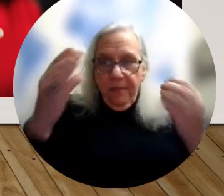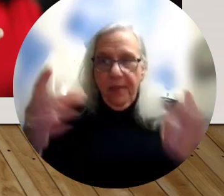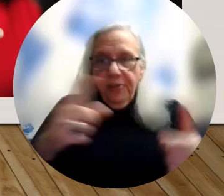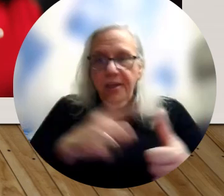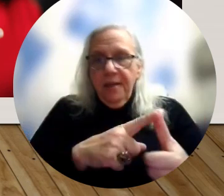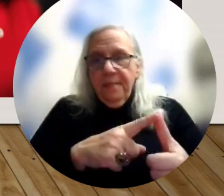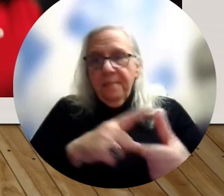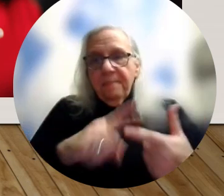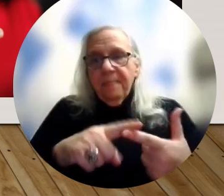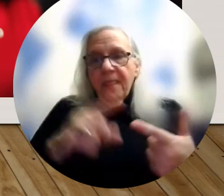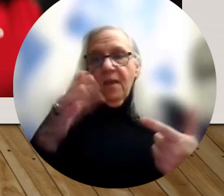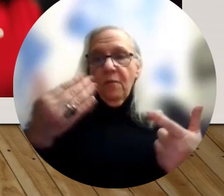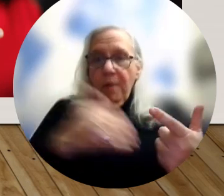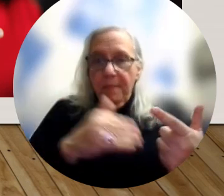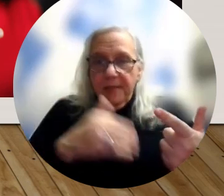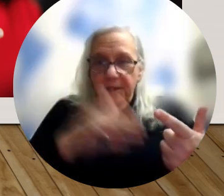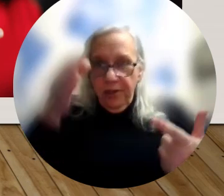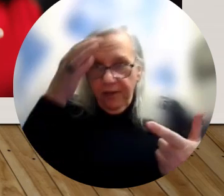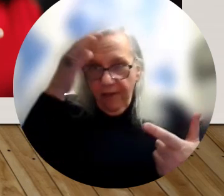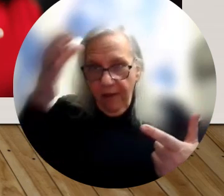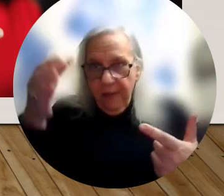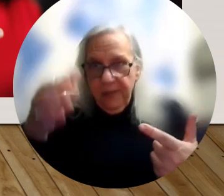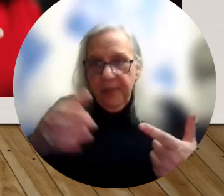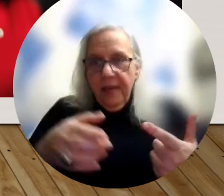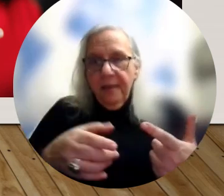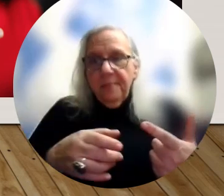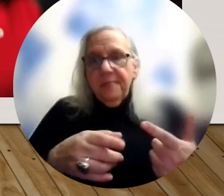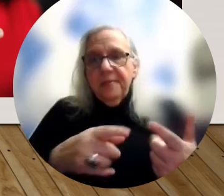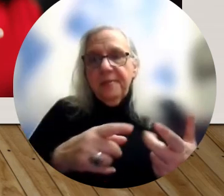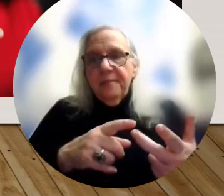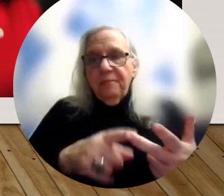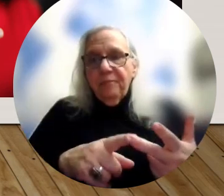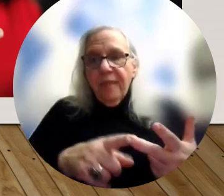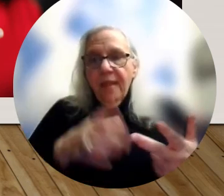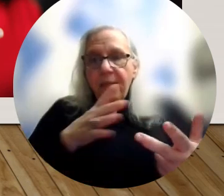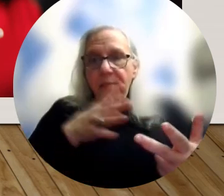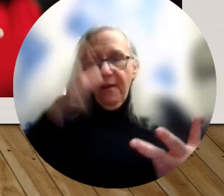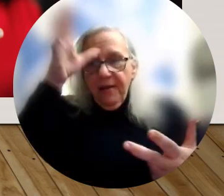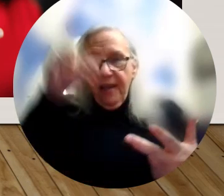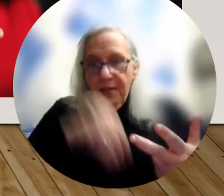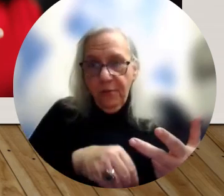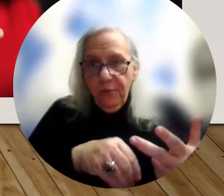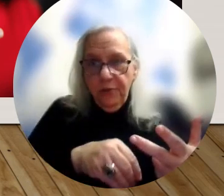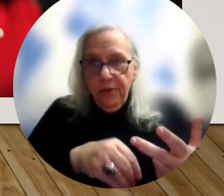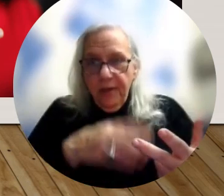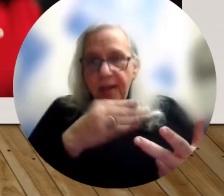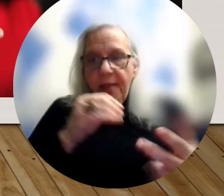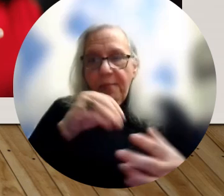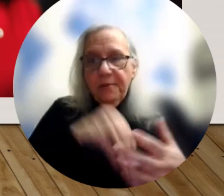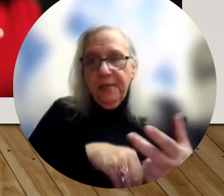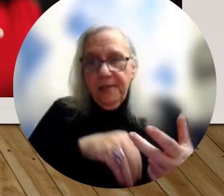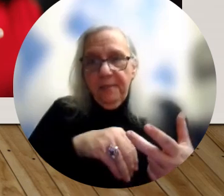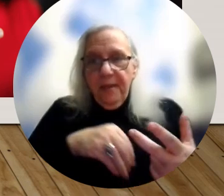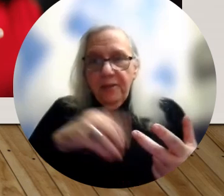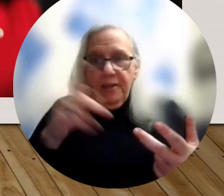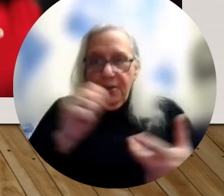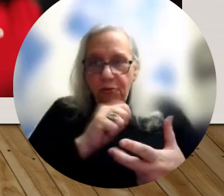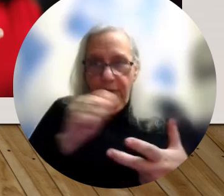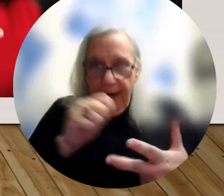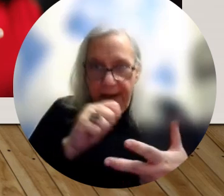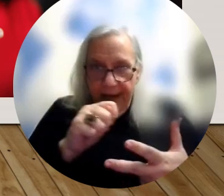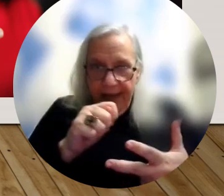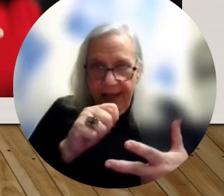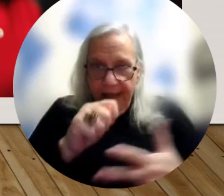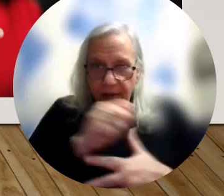to information, repetition of concepts, parent inclusion and participation